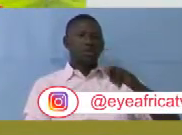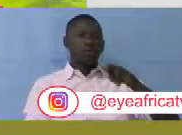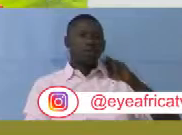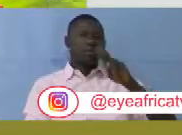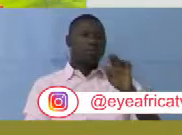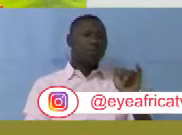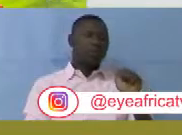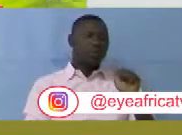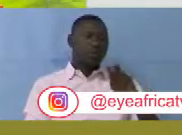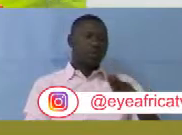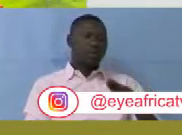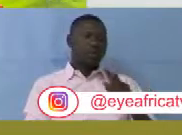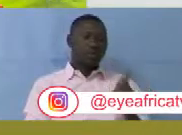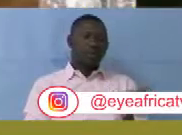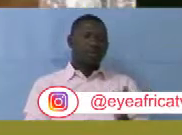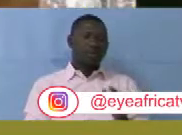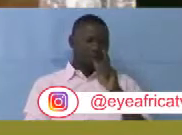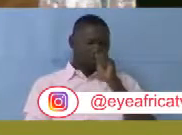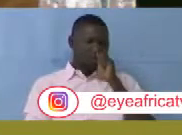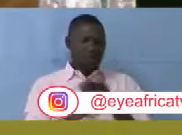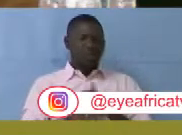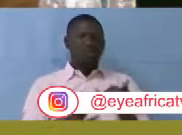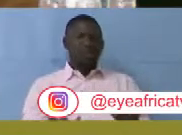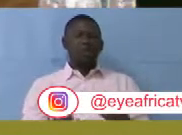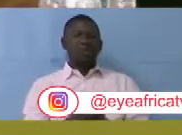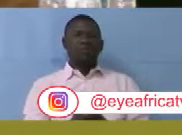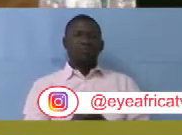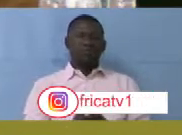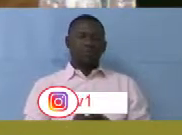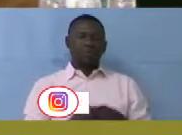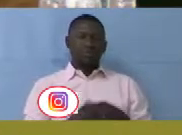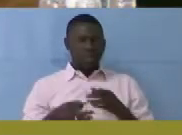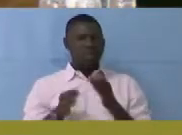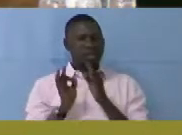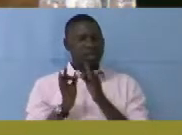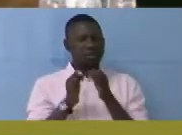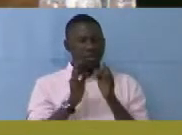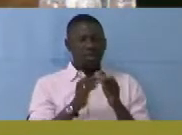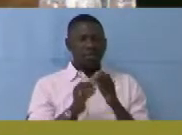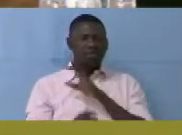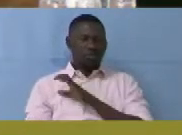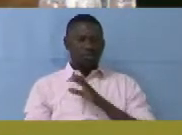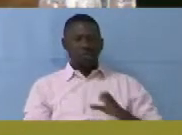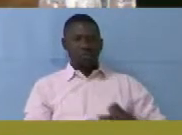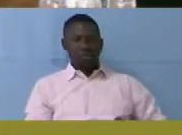Yeah. So just to tell him that. Luka Fayenko.